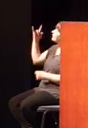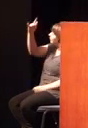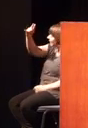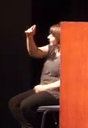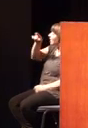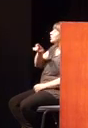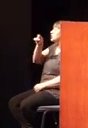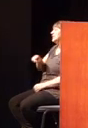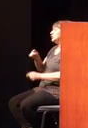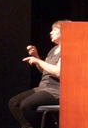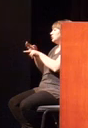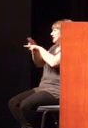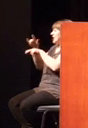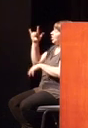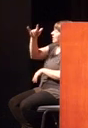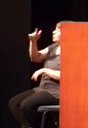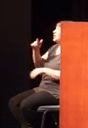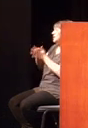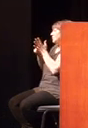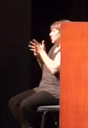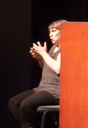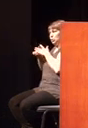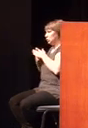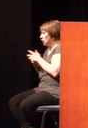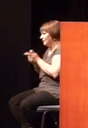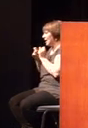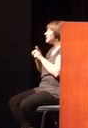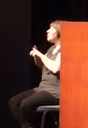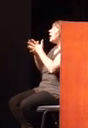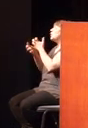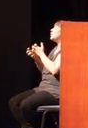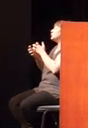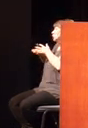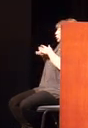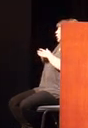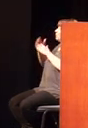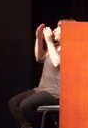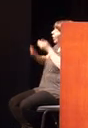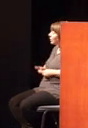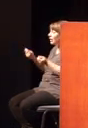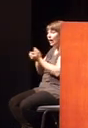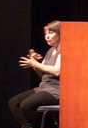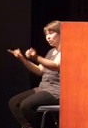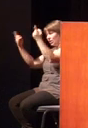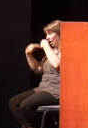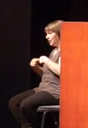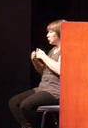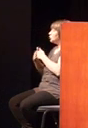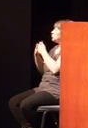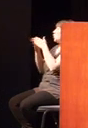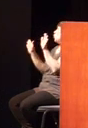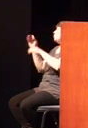quickly. And so we want to maximize her time. But I do want to begin by welcoming everyone to our opening